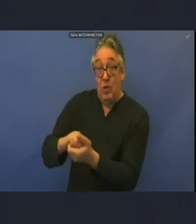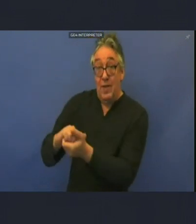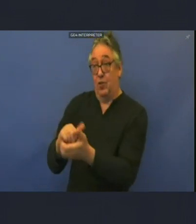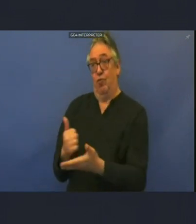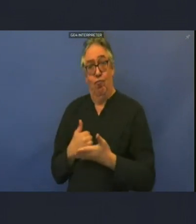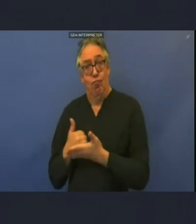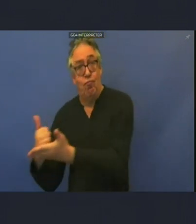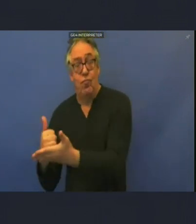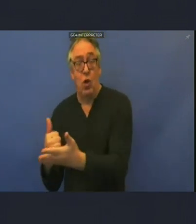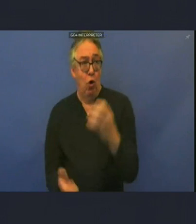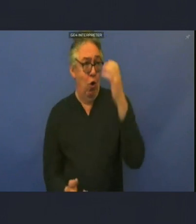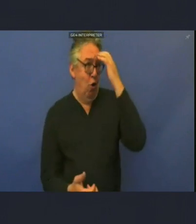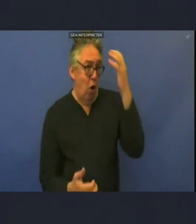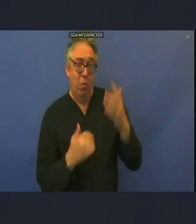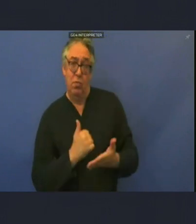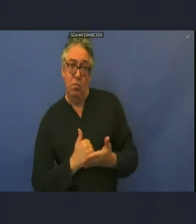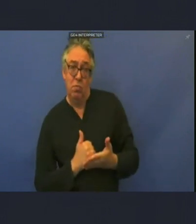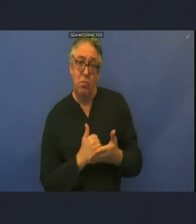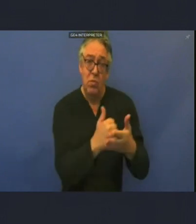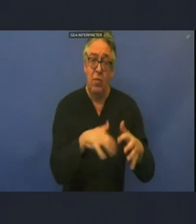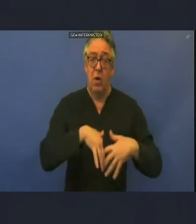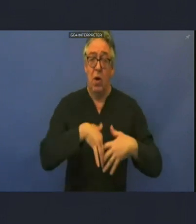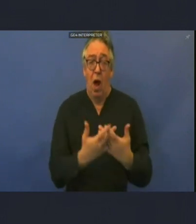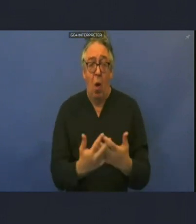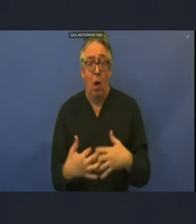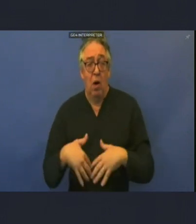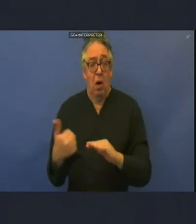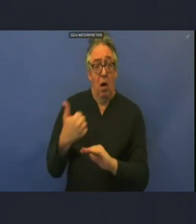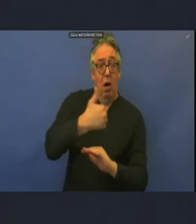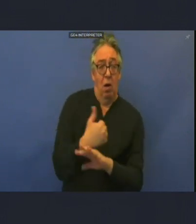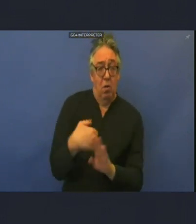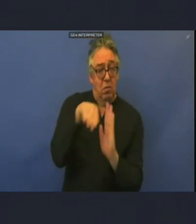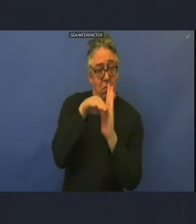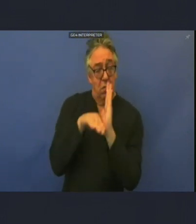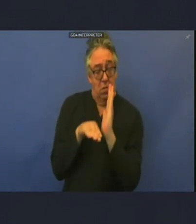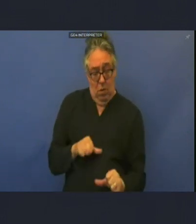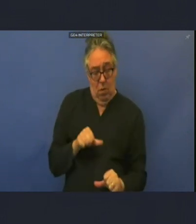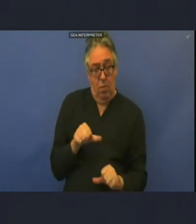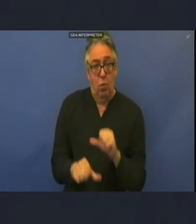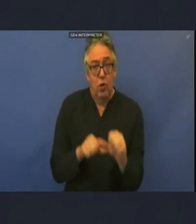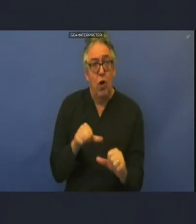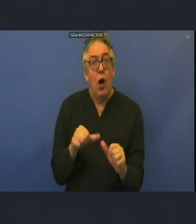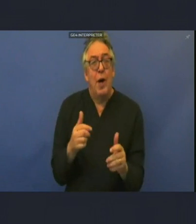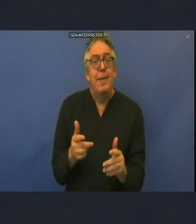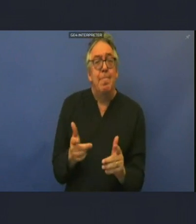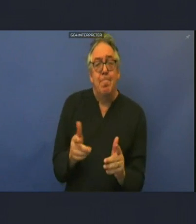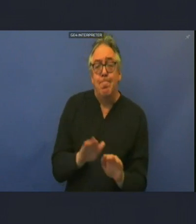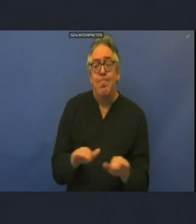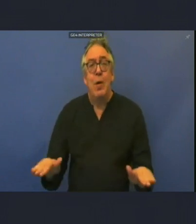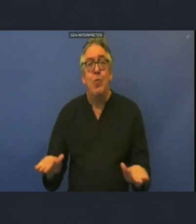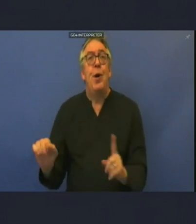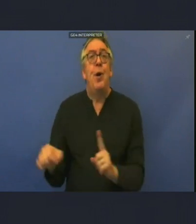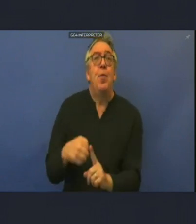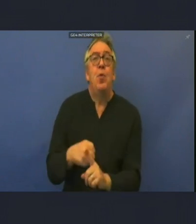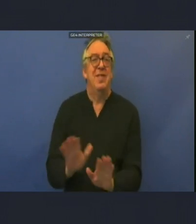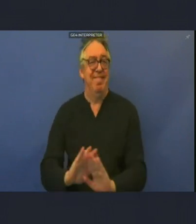to implement safeguards and keep children and adults at risk safe in sport. The last